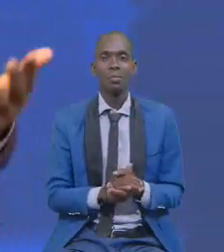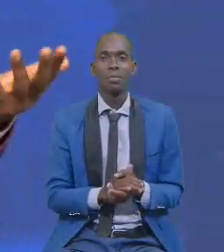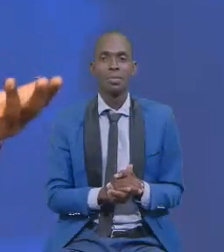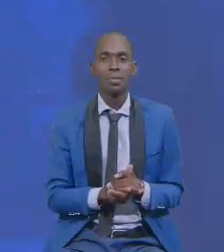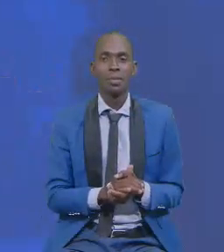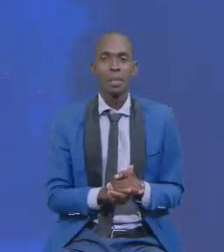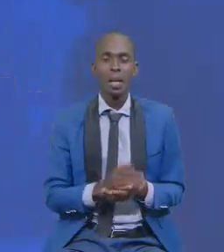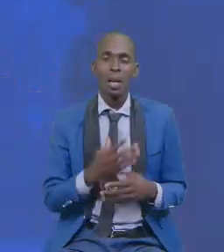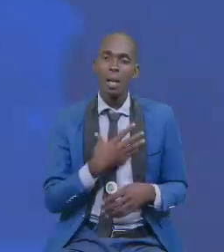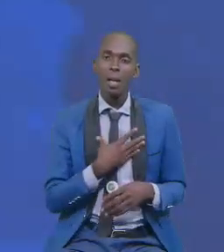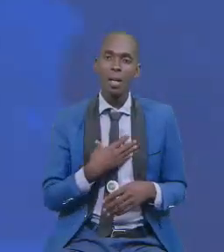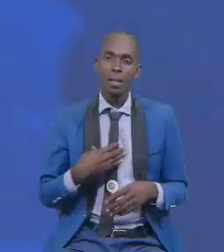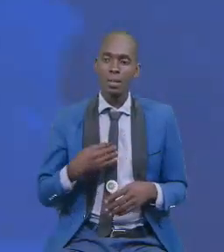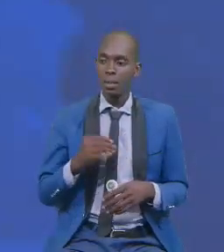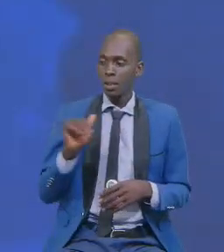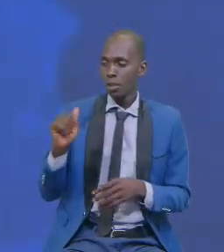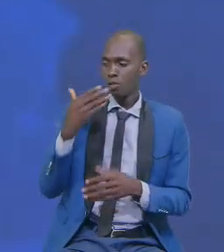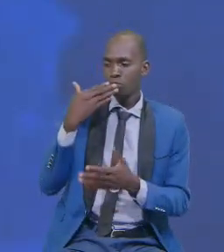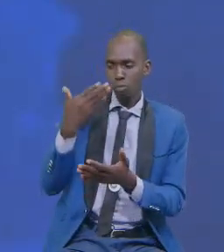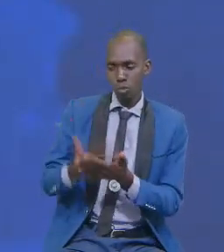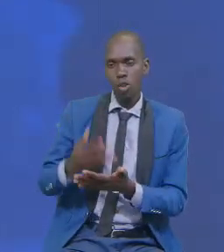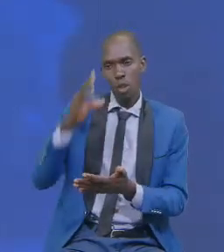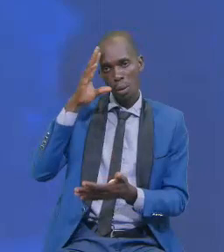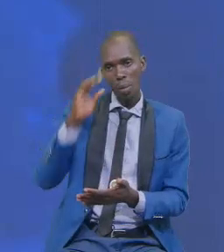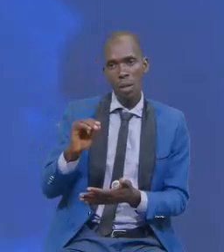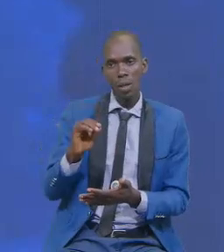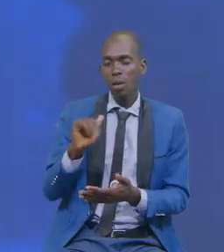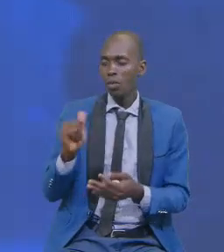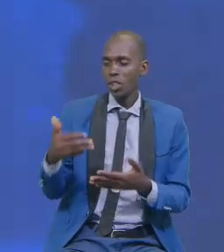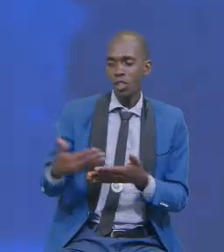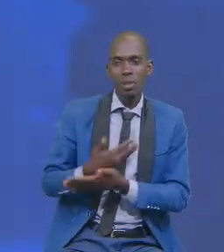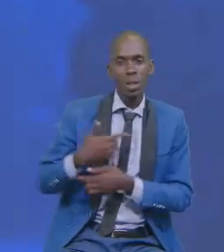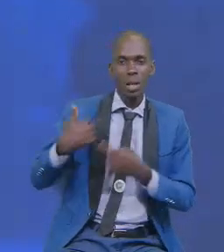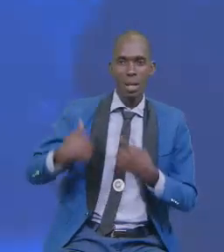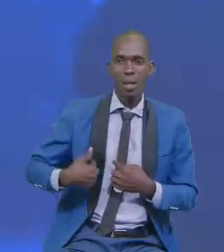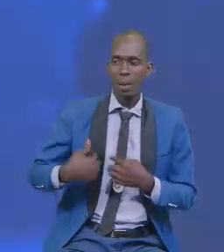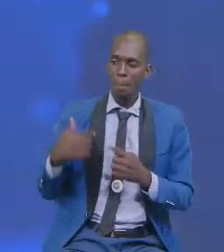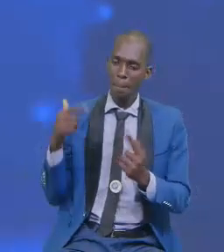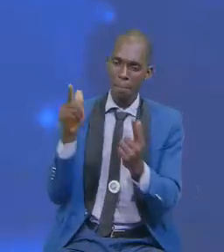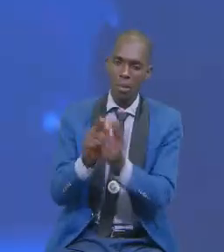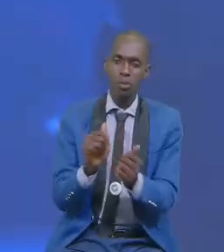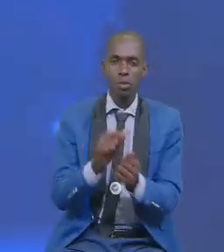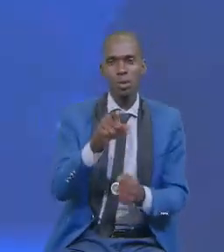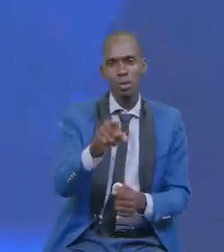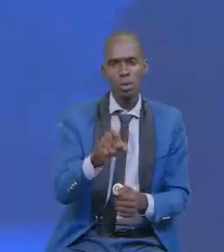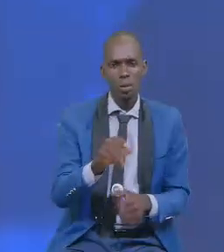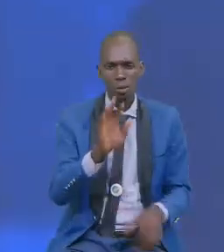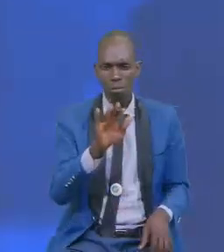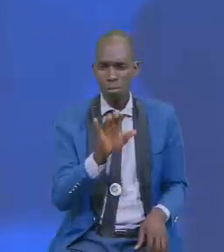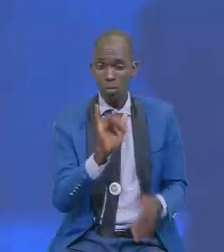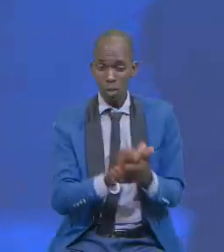and a good man of a good heart. He came to you. He said, do you know that is